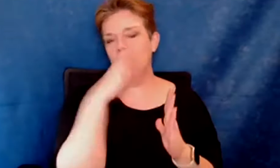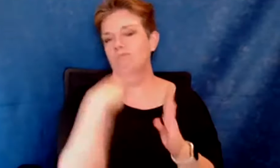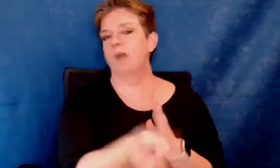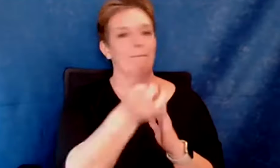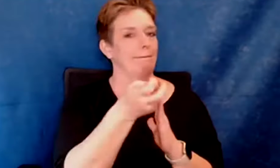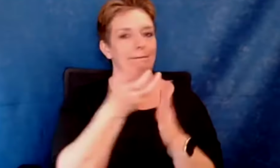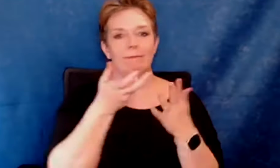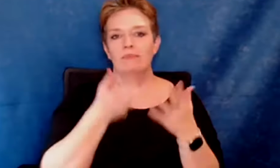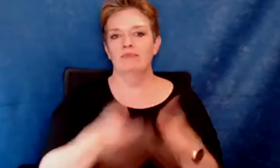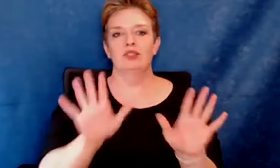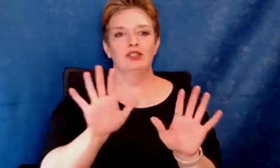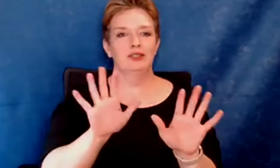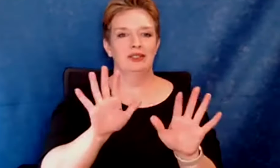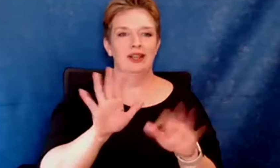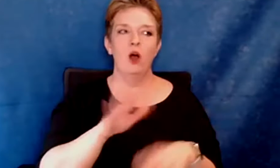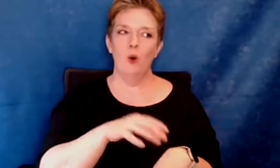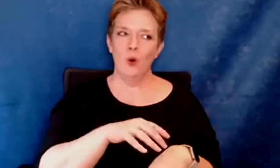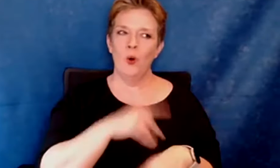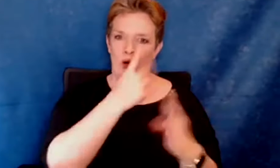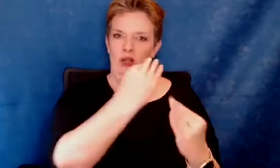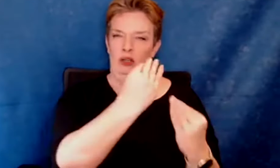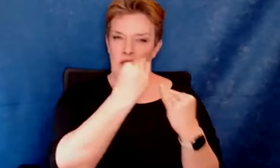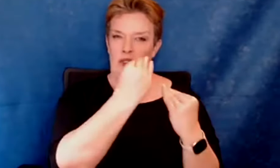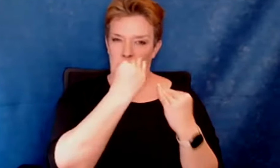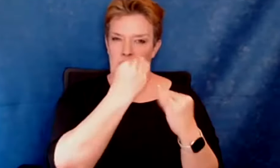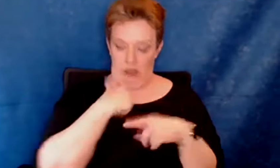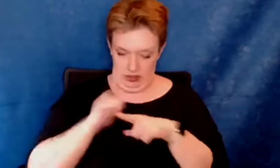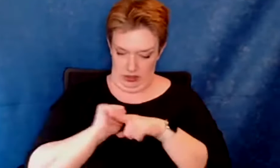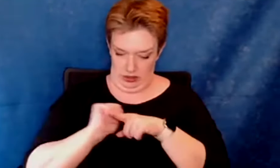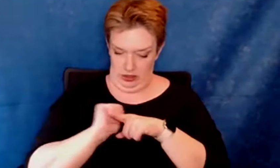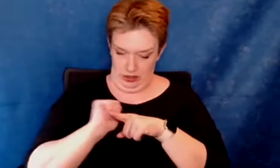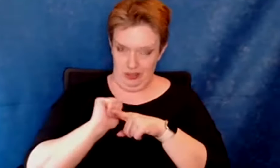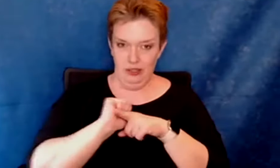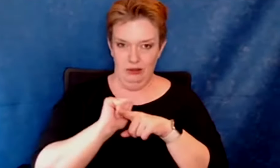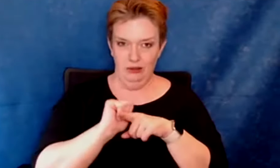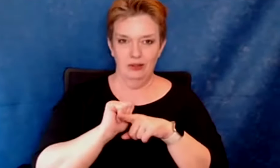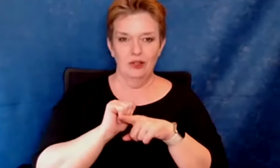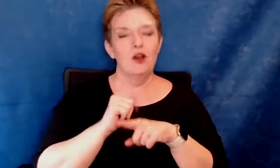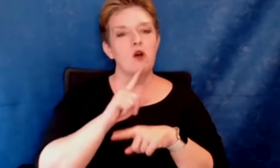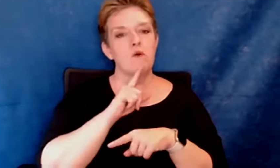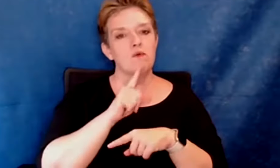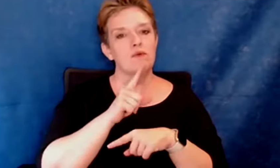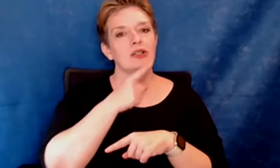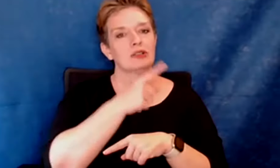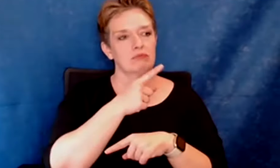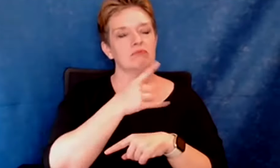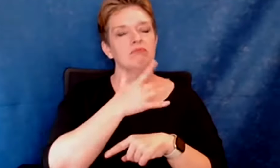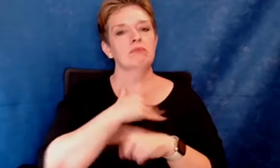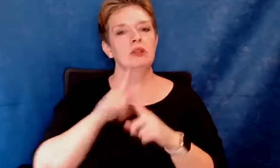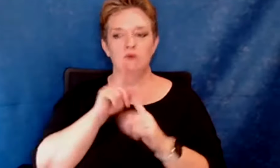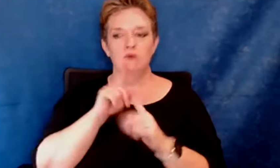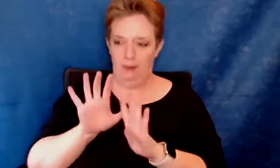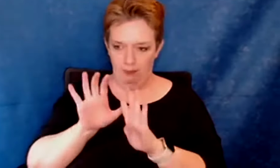definitely ran me through the paces there, just to kind of like pushes